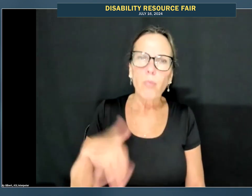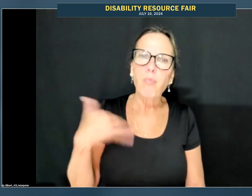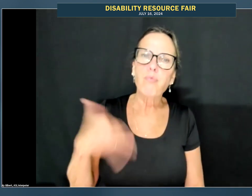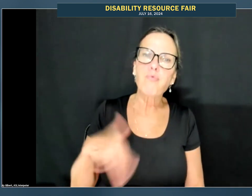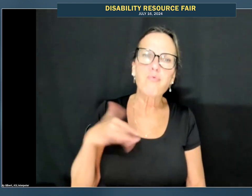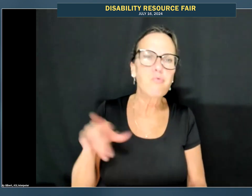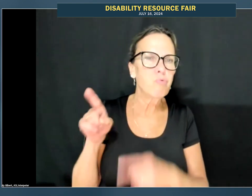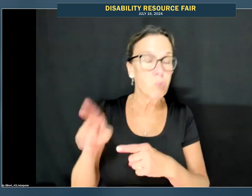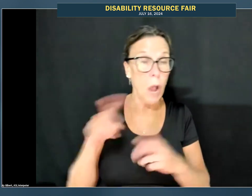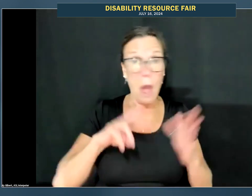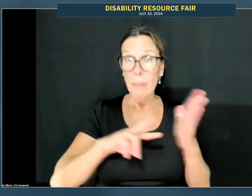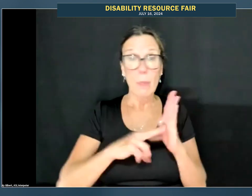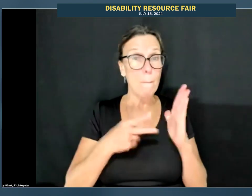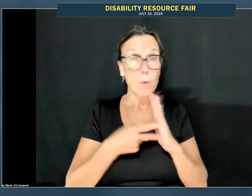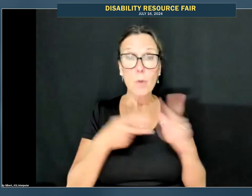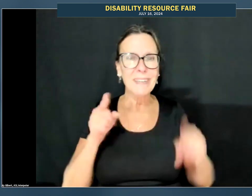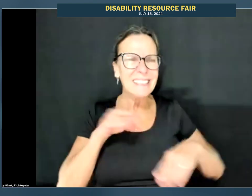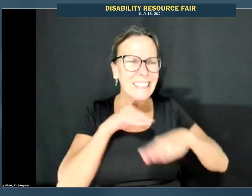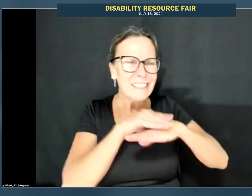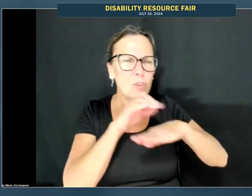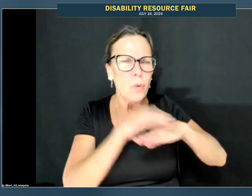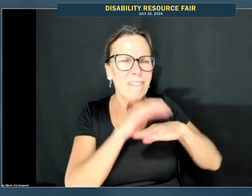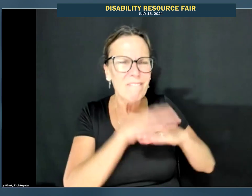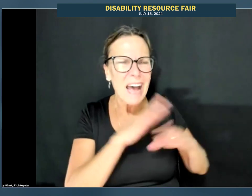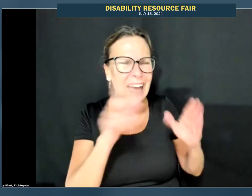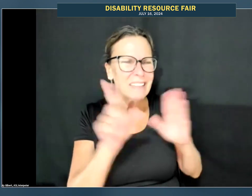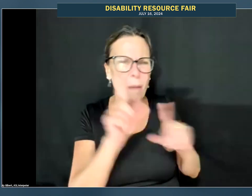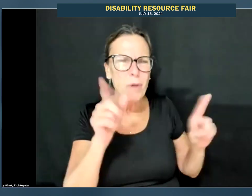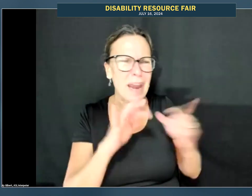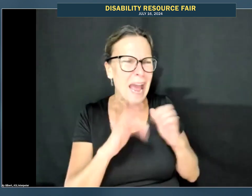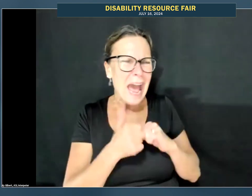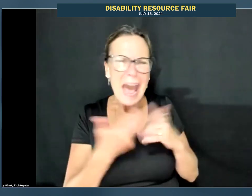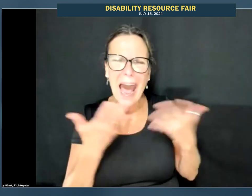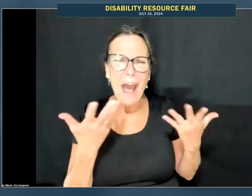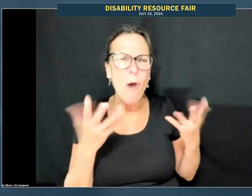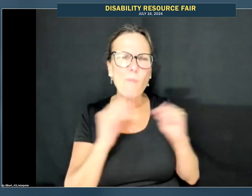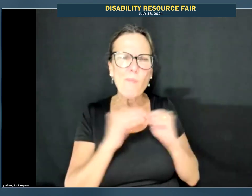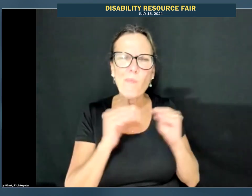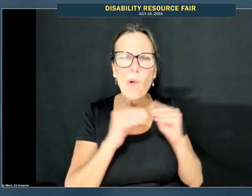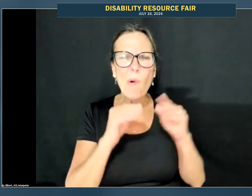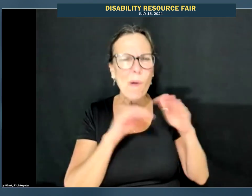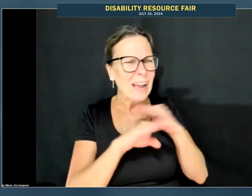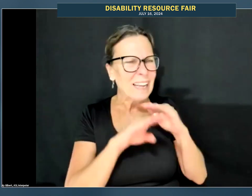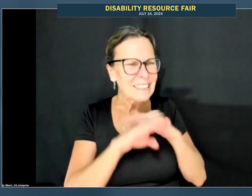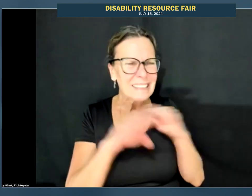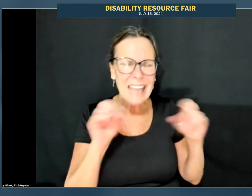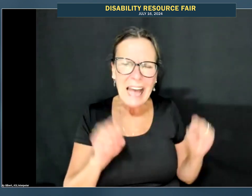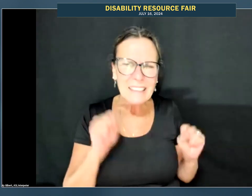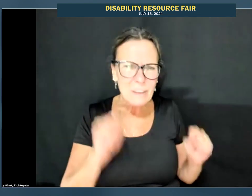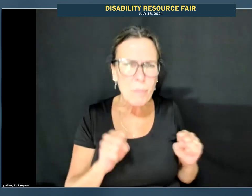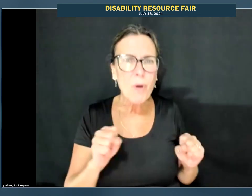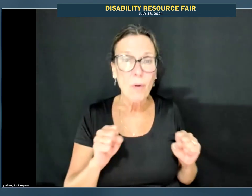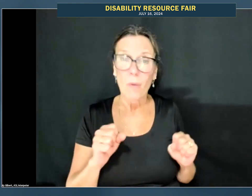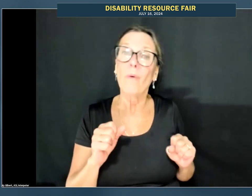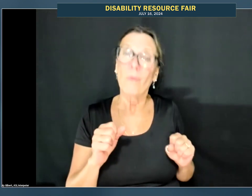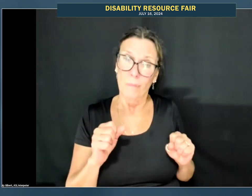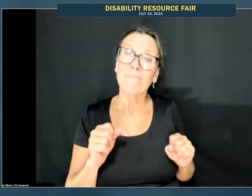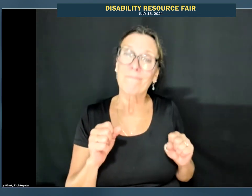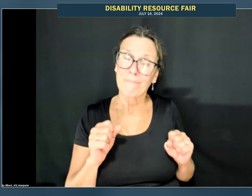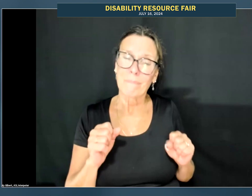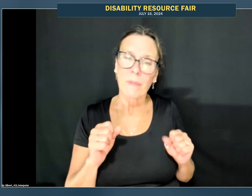The purpose is to advise the library on how to make its services more accessible. We also have the opportunity to